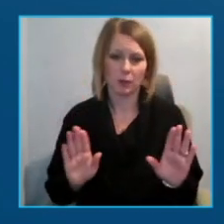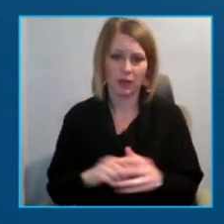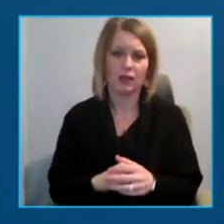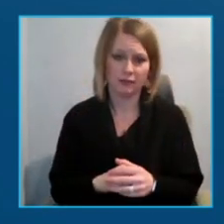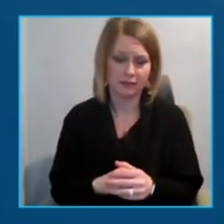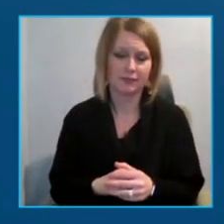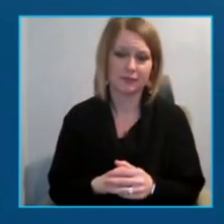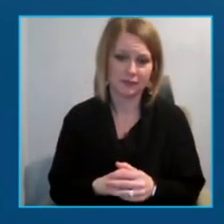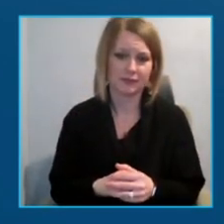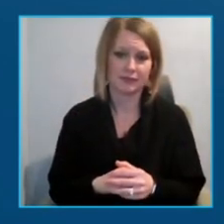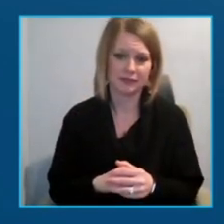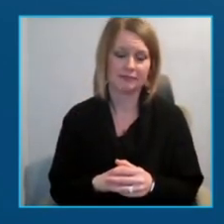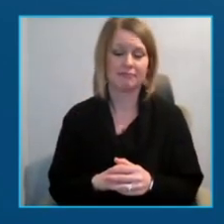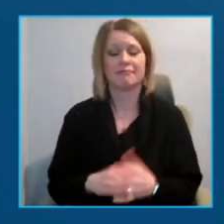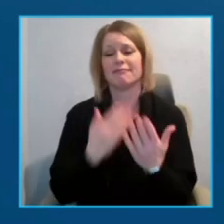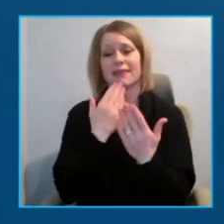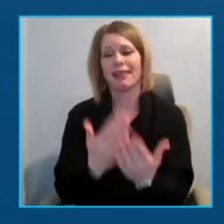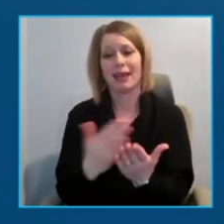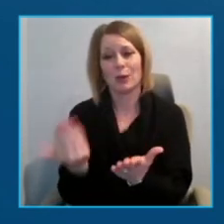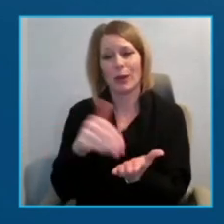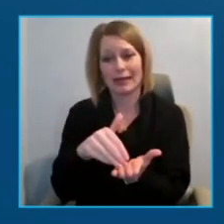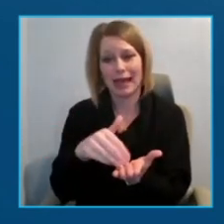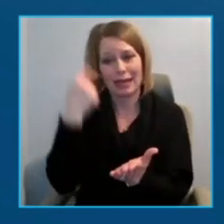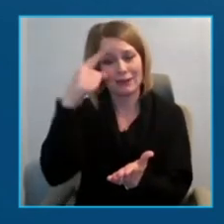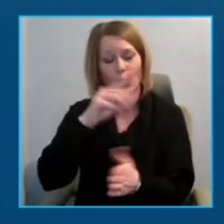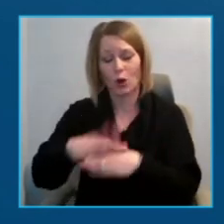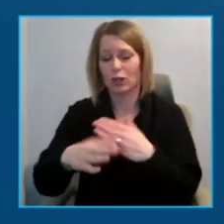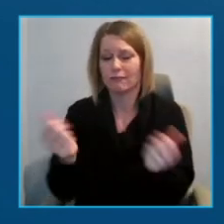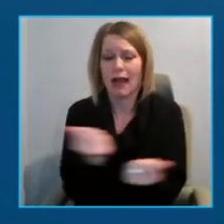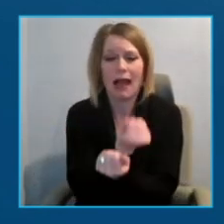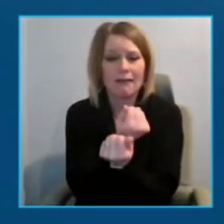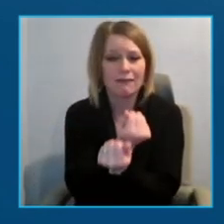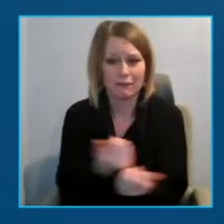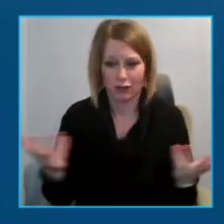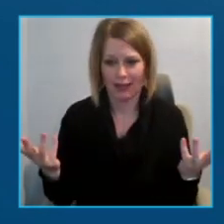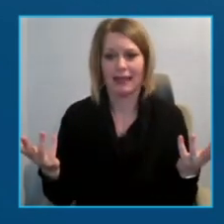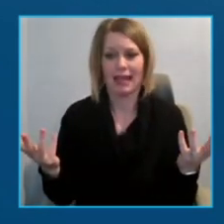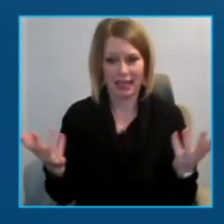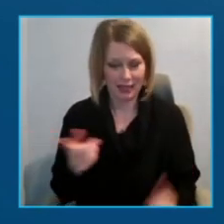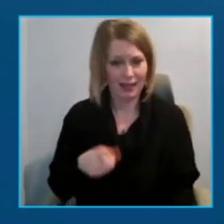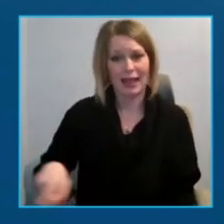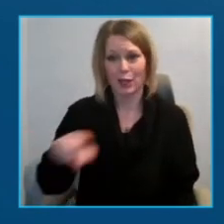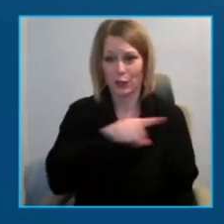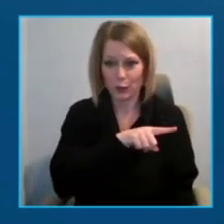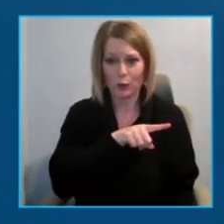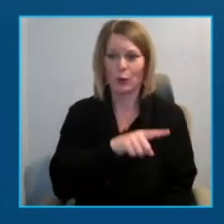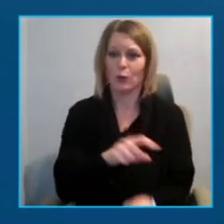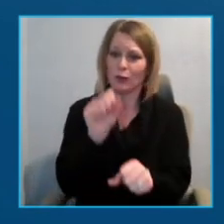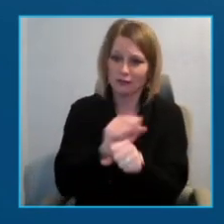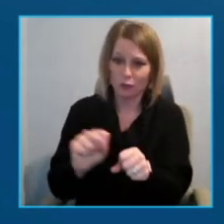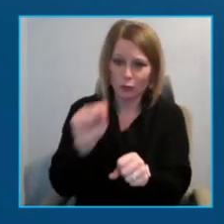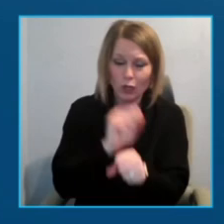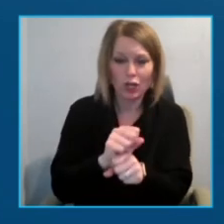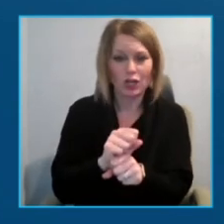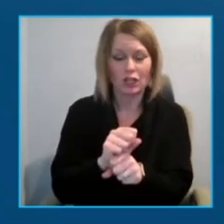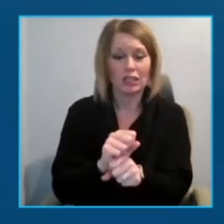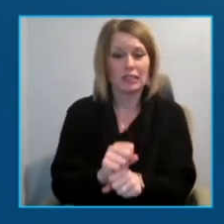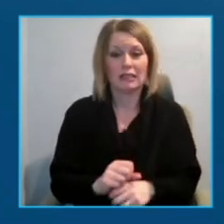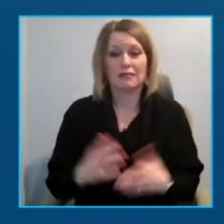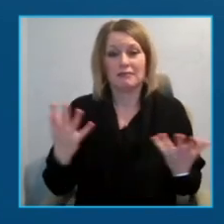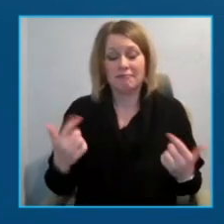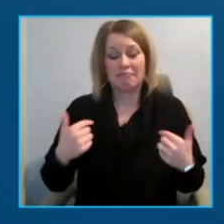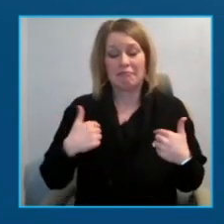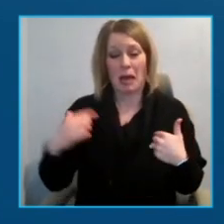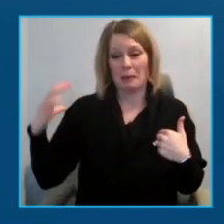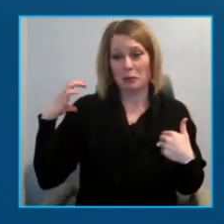So thank you again for everything that everybody has done. And I am no longer chair, but I